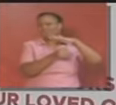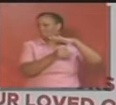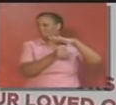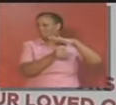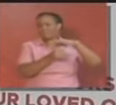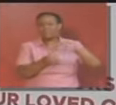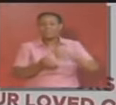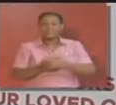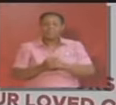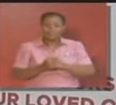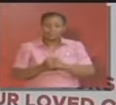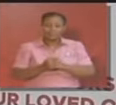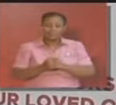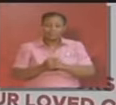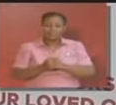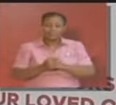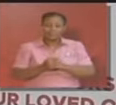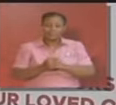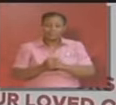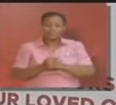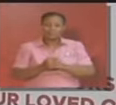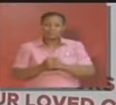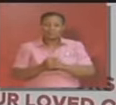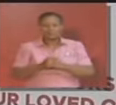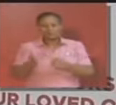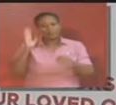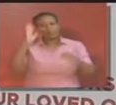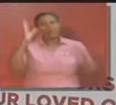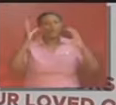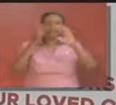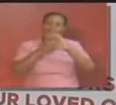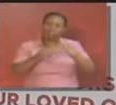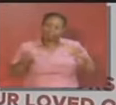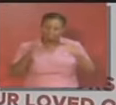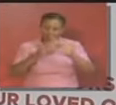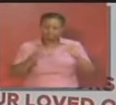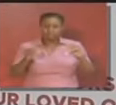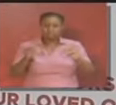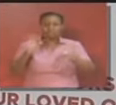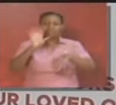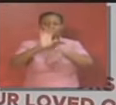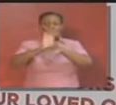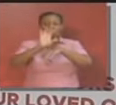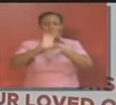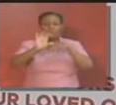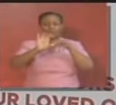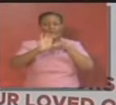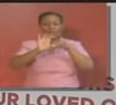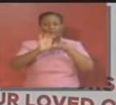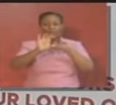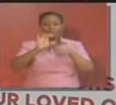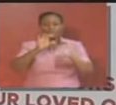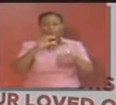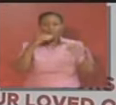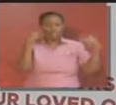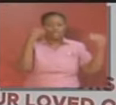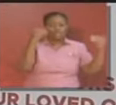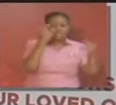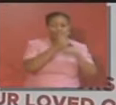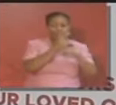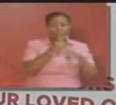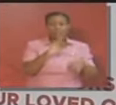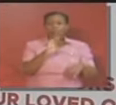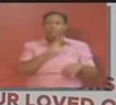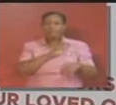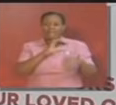So I'm going to give you now a story of a church, a bar, and a police station and army camp. Recall the last time I was here, I said